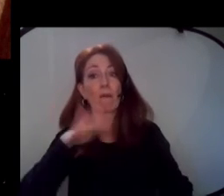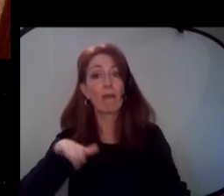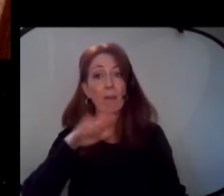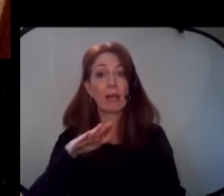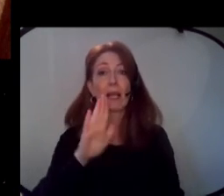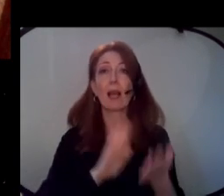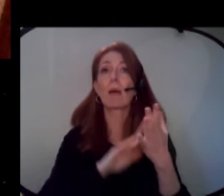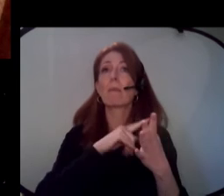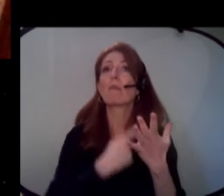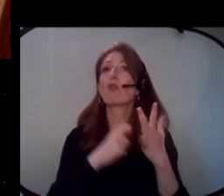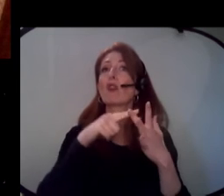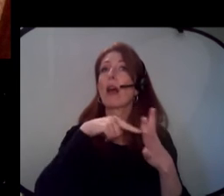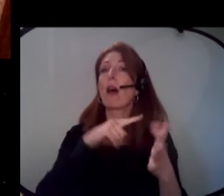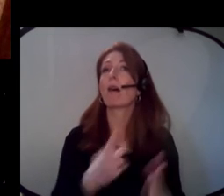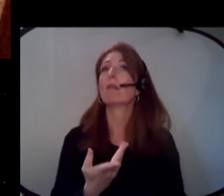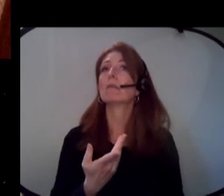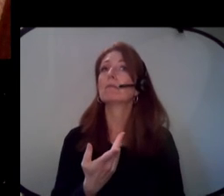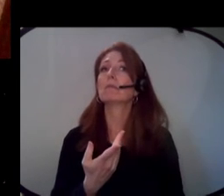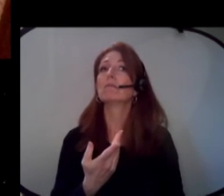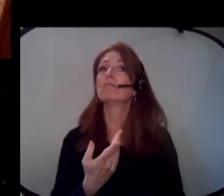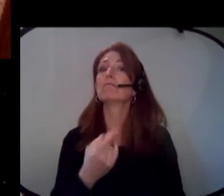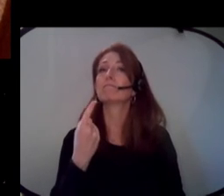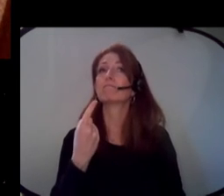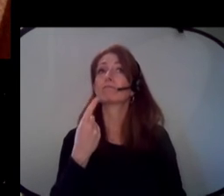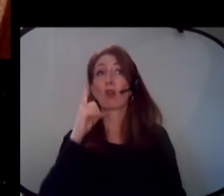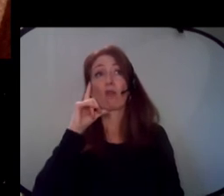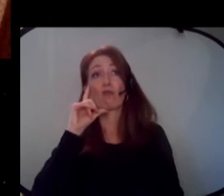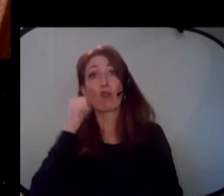period, she's effectively ruling France herself.